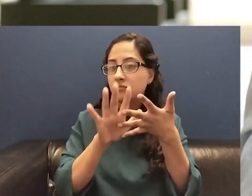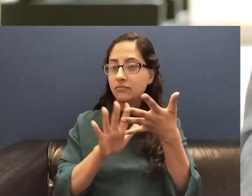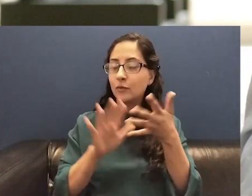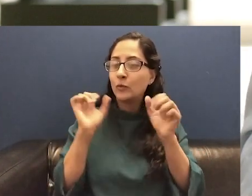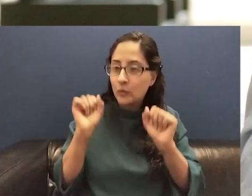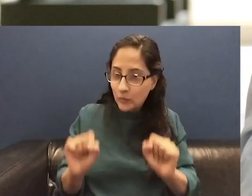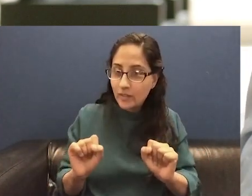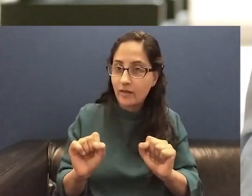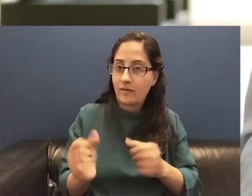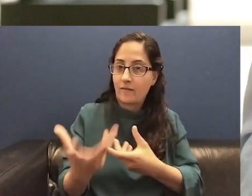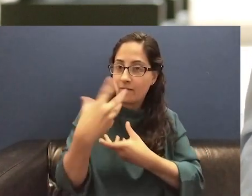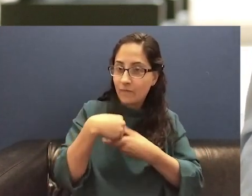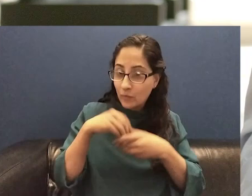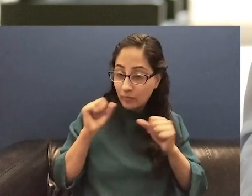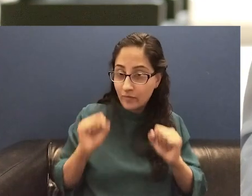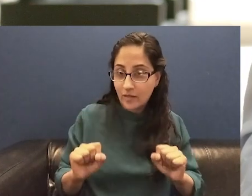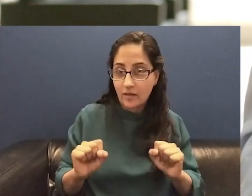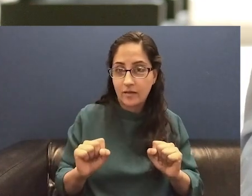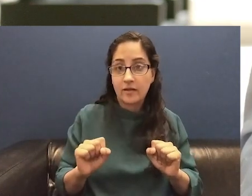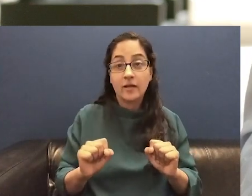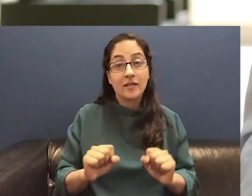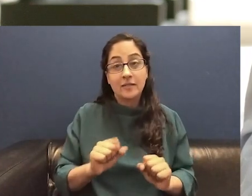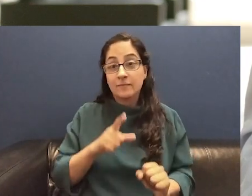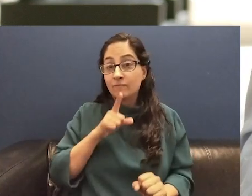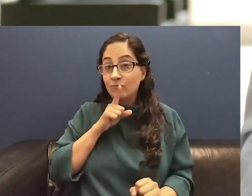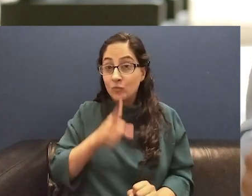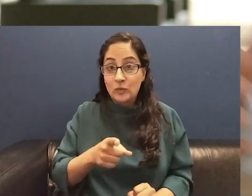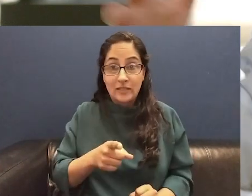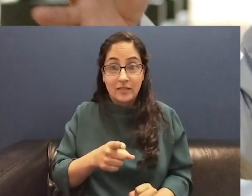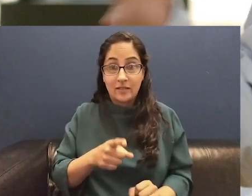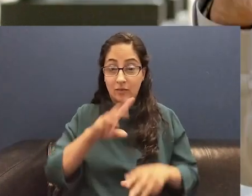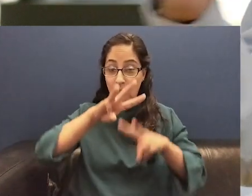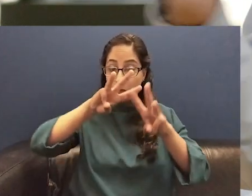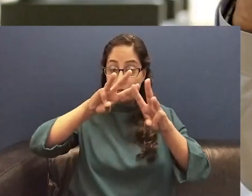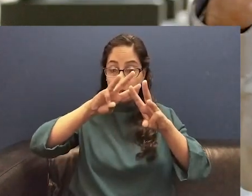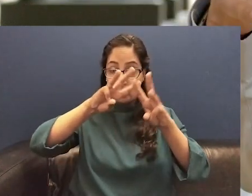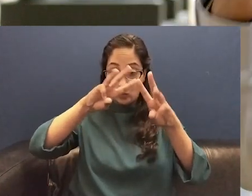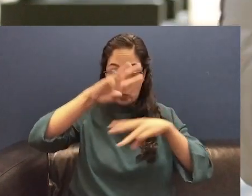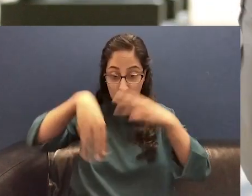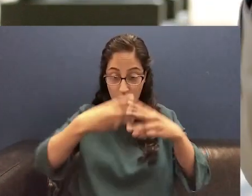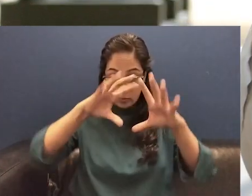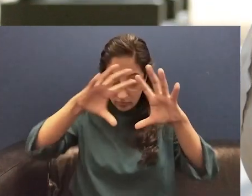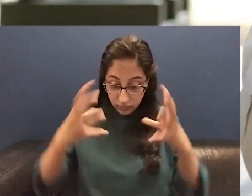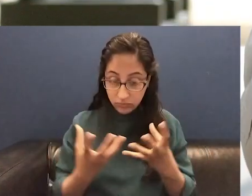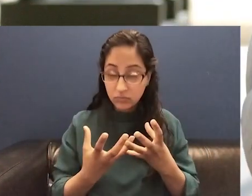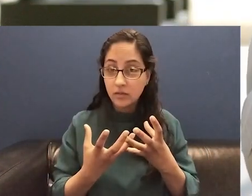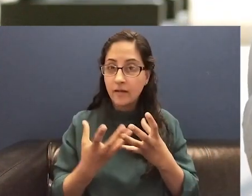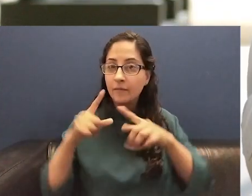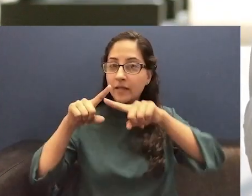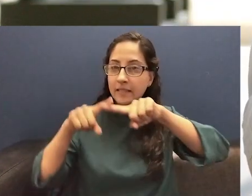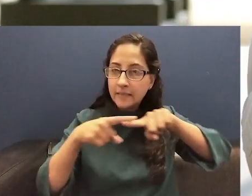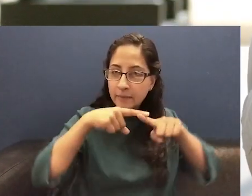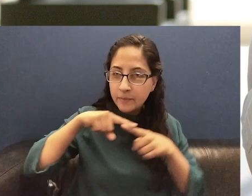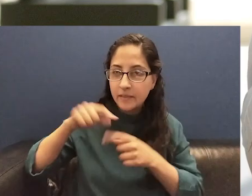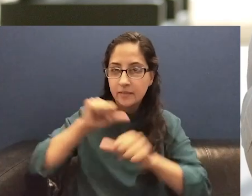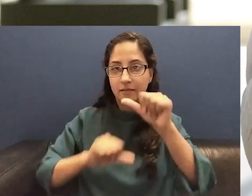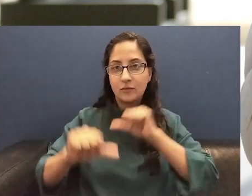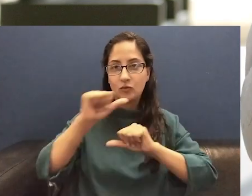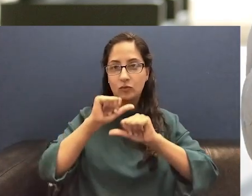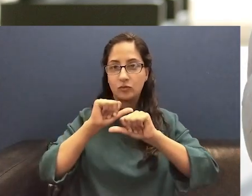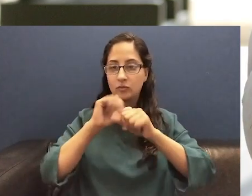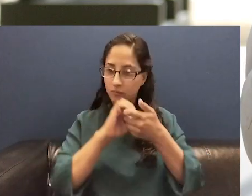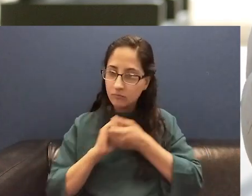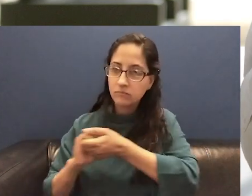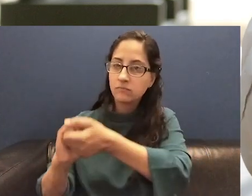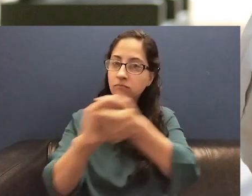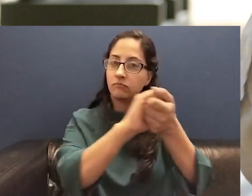the ethical impulse that I think we all share today at this moment when we all feel the world is so interdependent. Let's